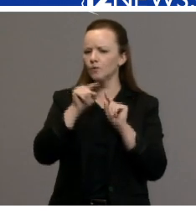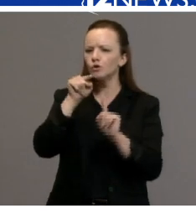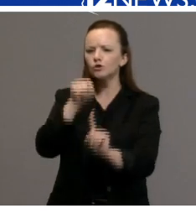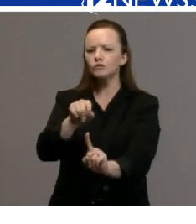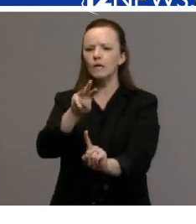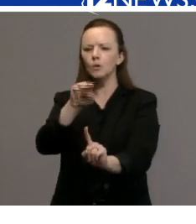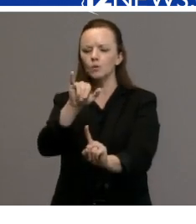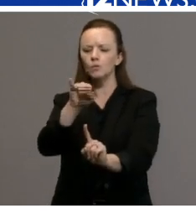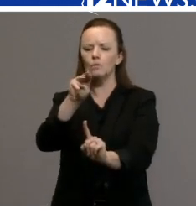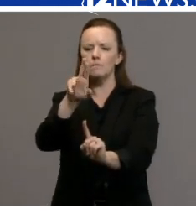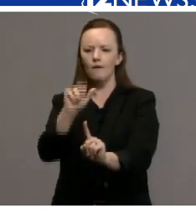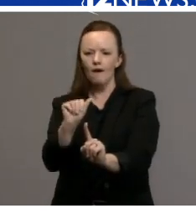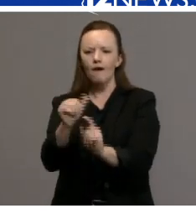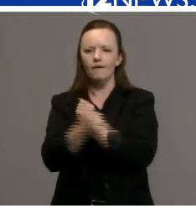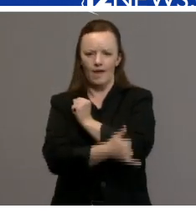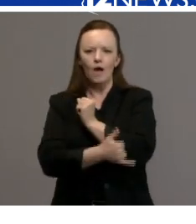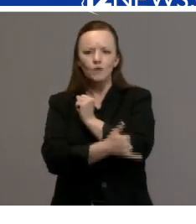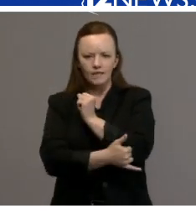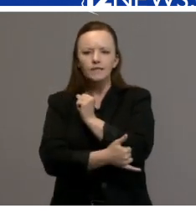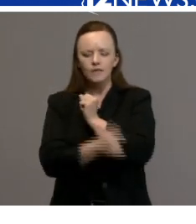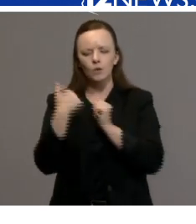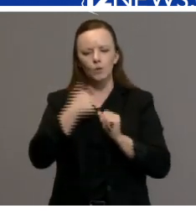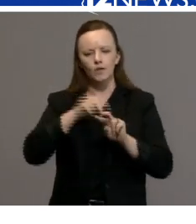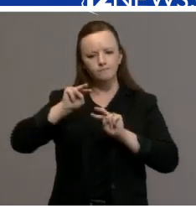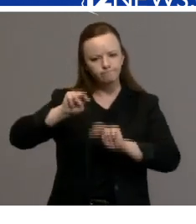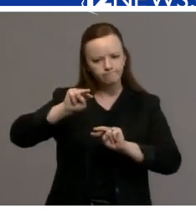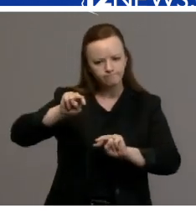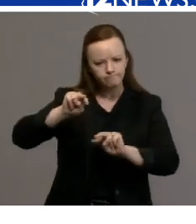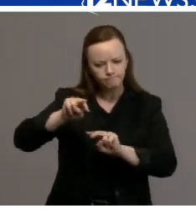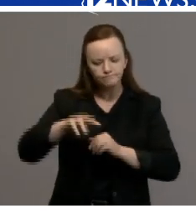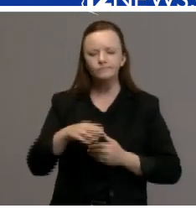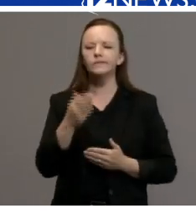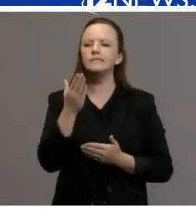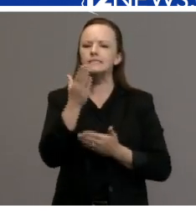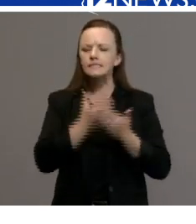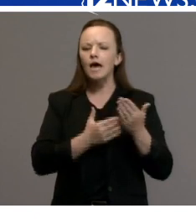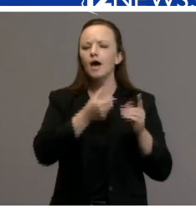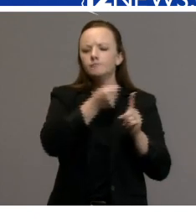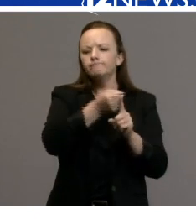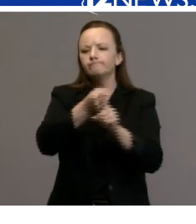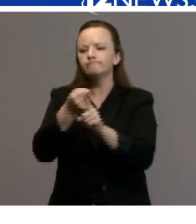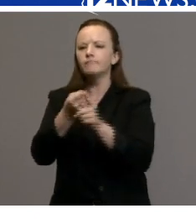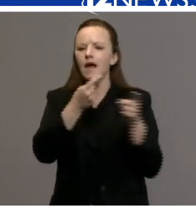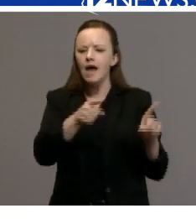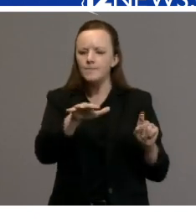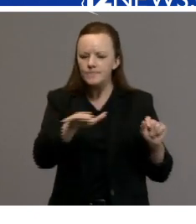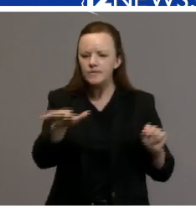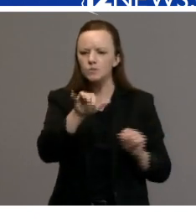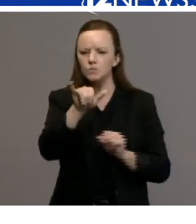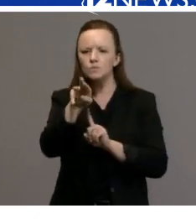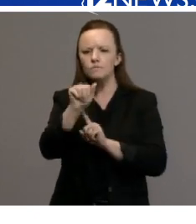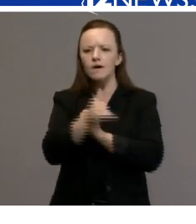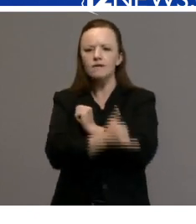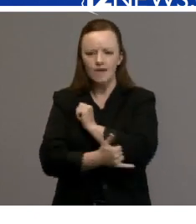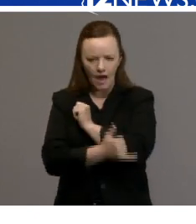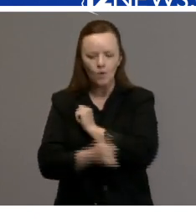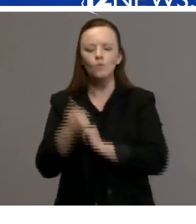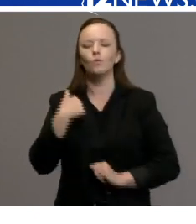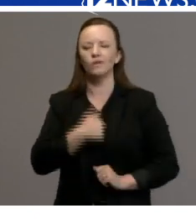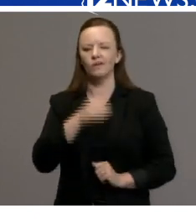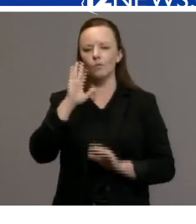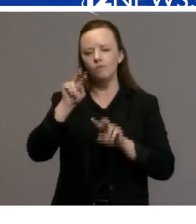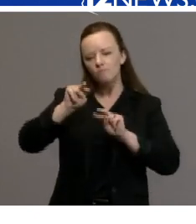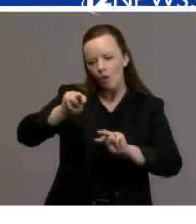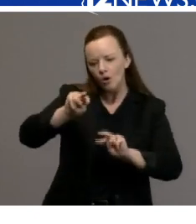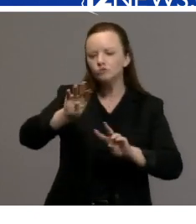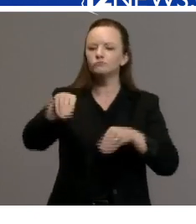are a couple of different things that are going on in Yuma County. We continue to provide support and testing for individuals and